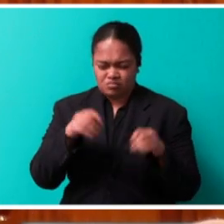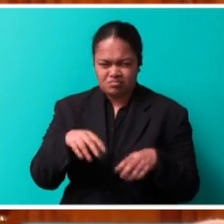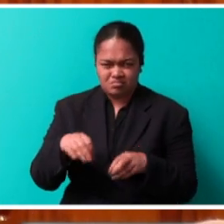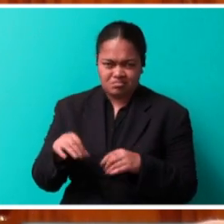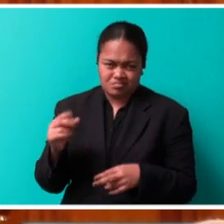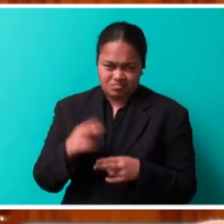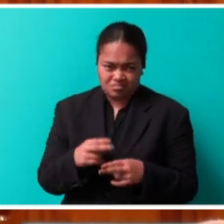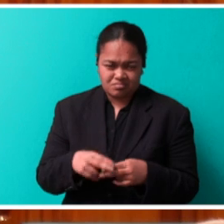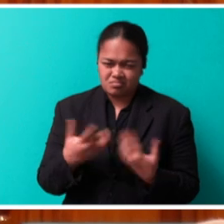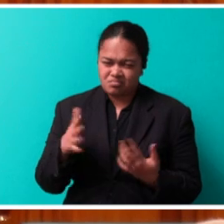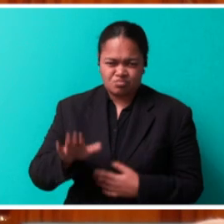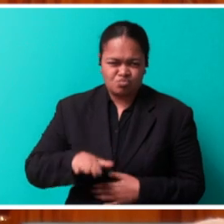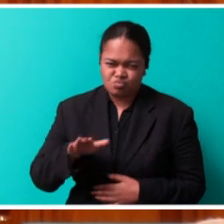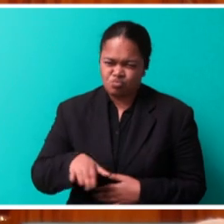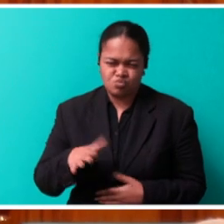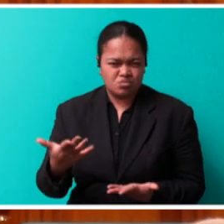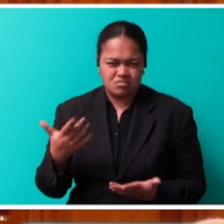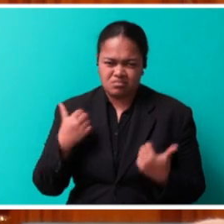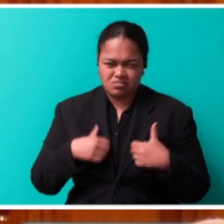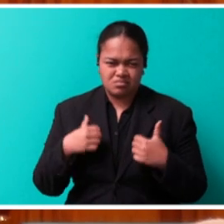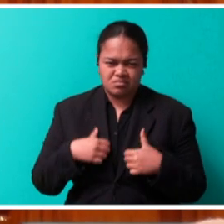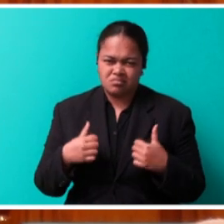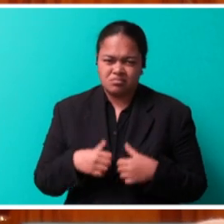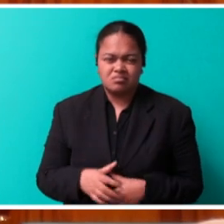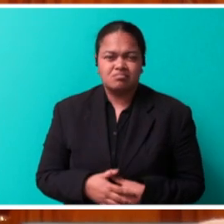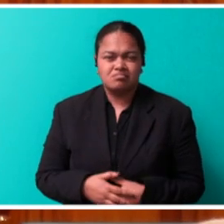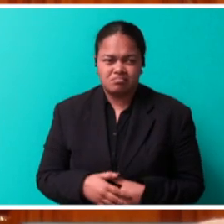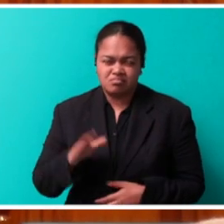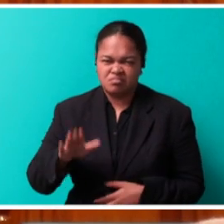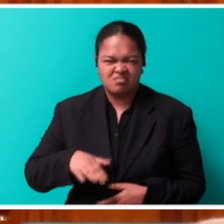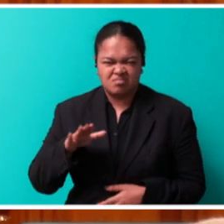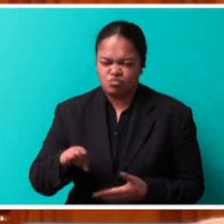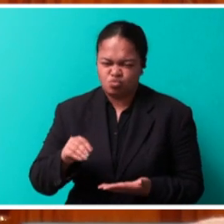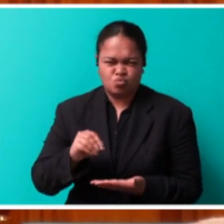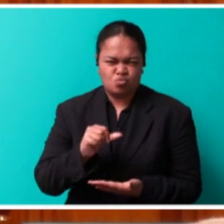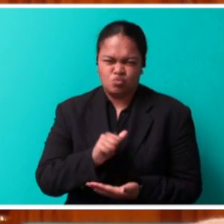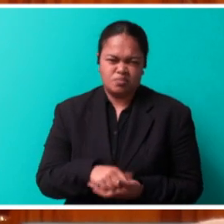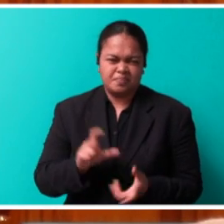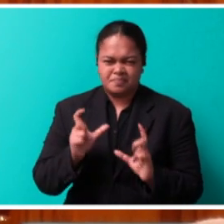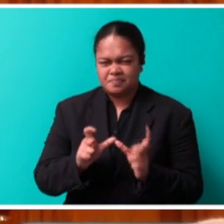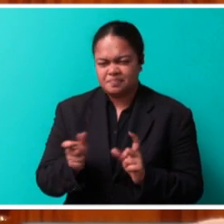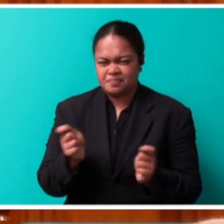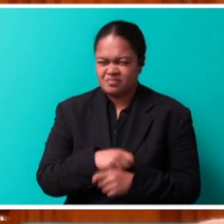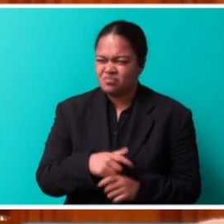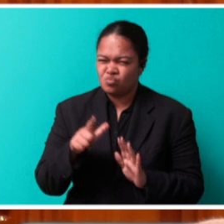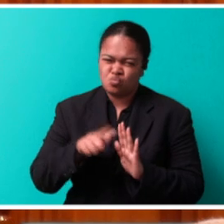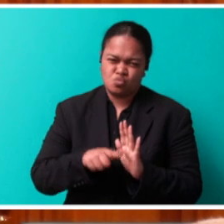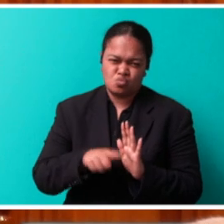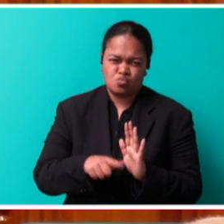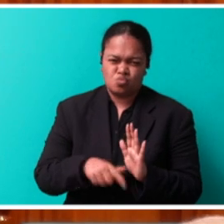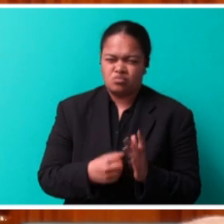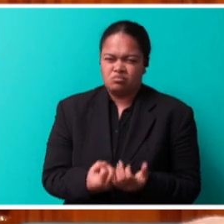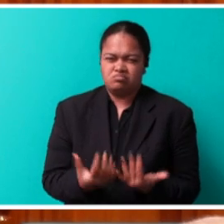poor husbandry practices, age ratoons, poor soil conditions, climate change, low productivity,